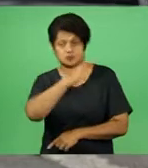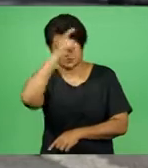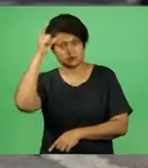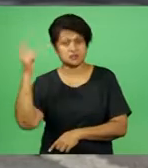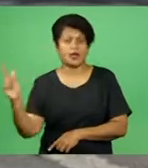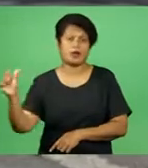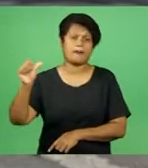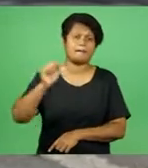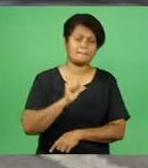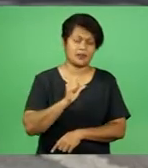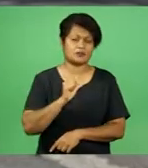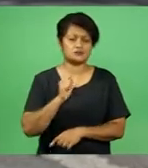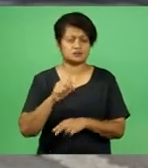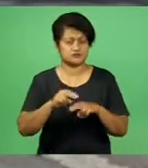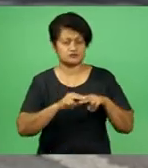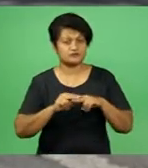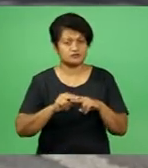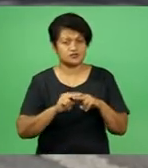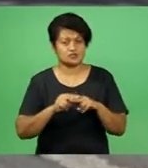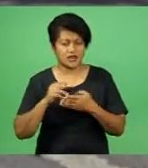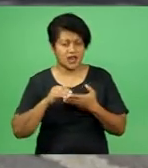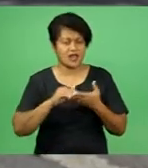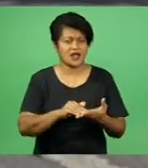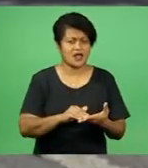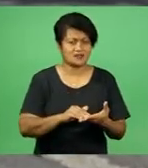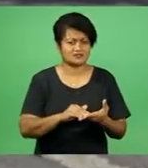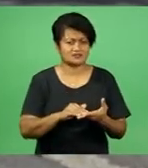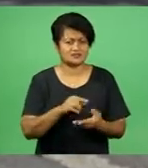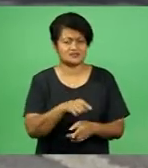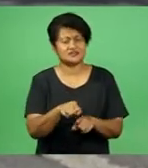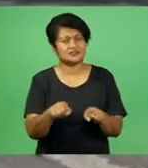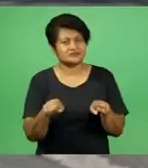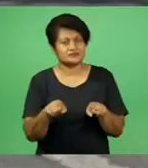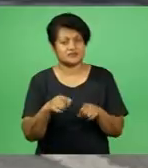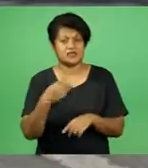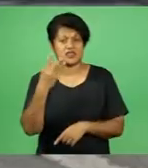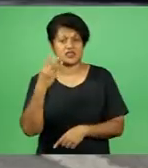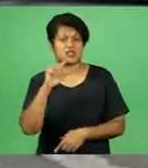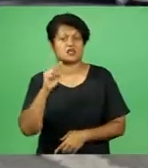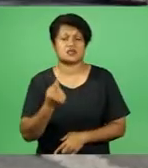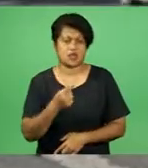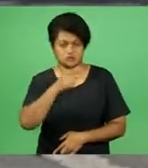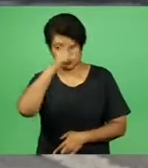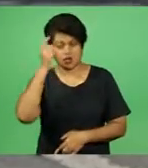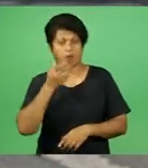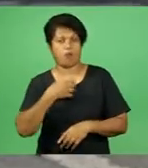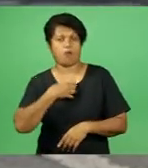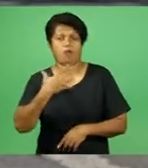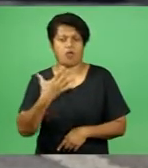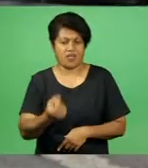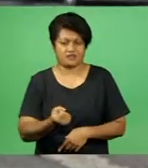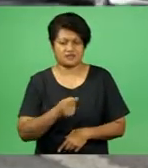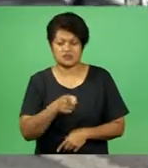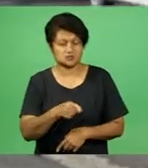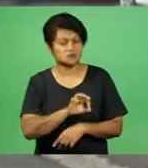their contract and help the health sector. There are over 3,000 nurses in our health system, and this does not